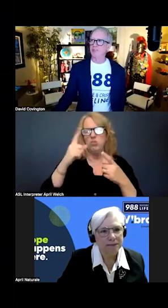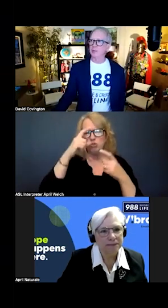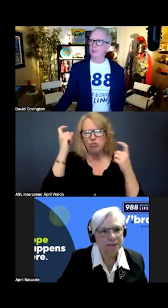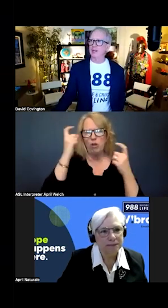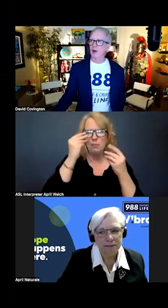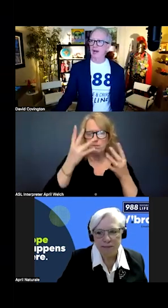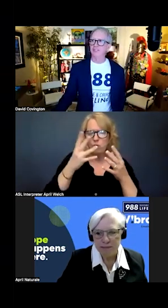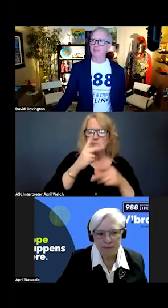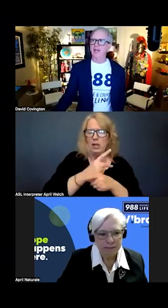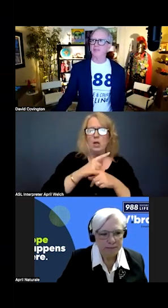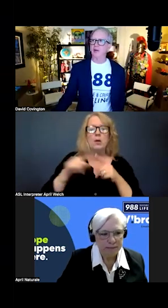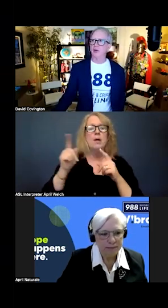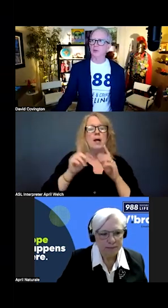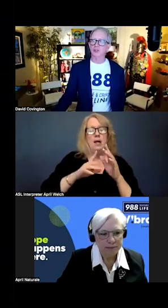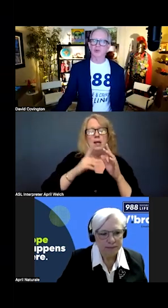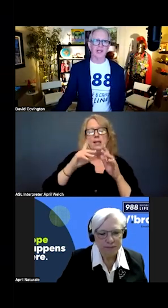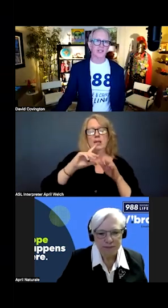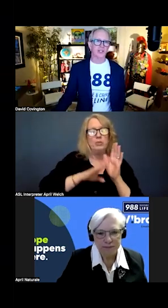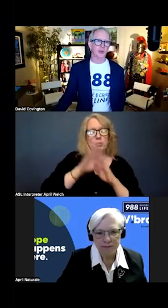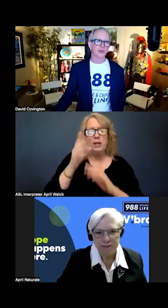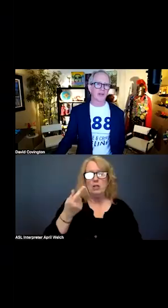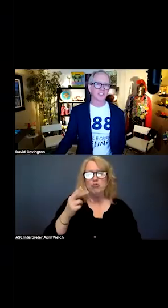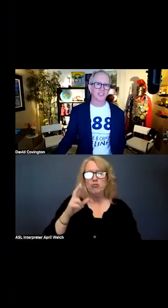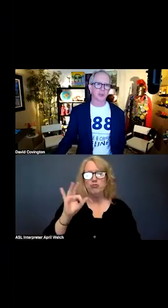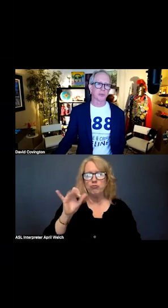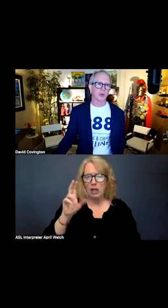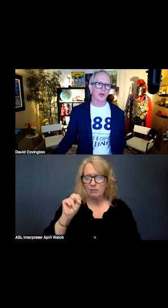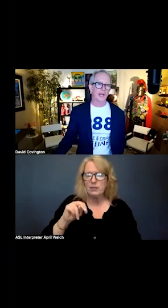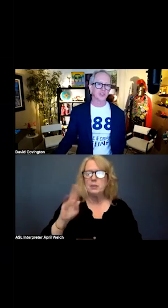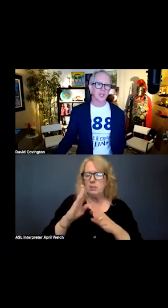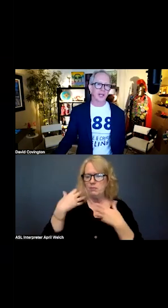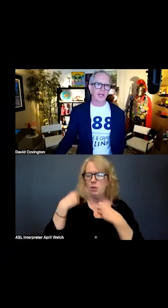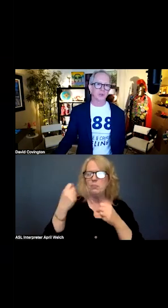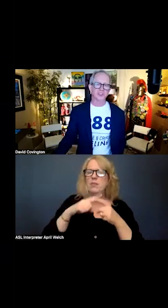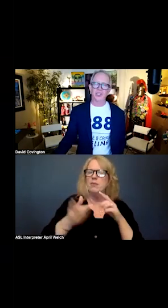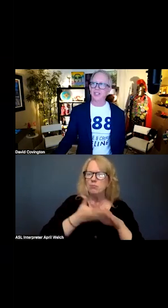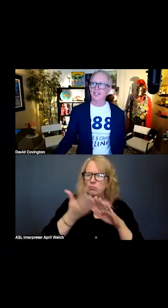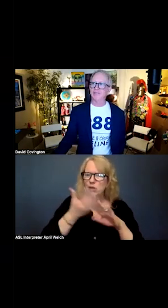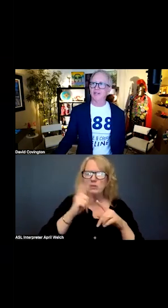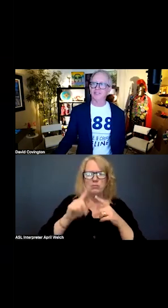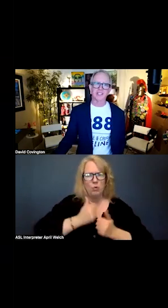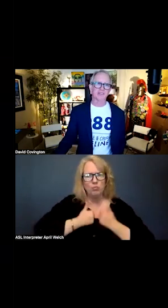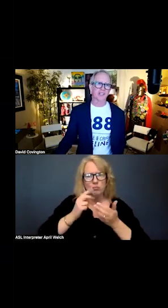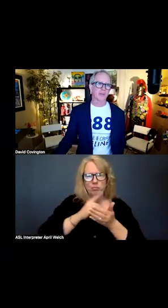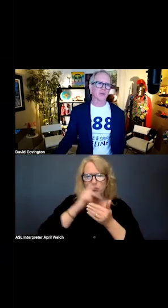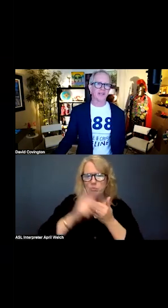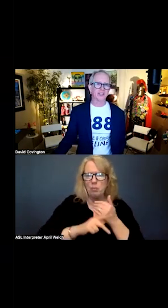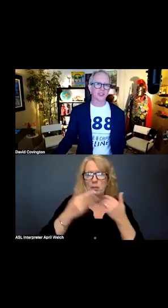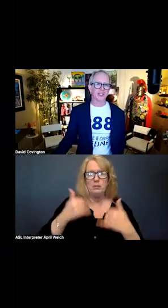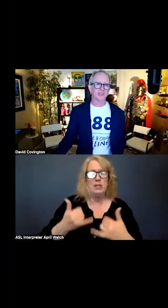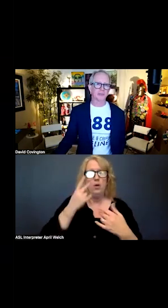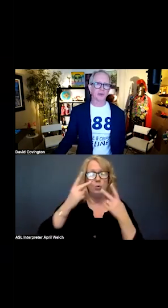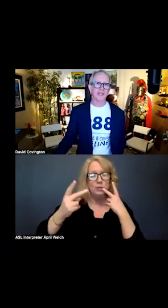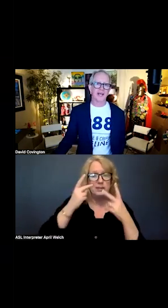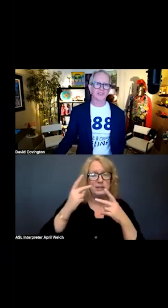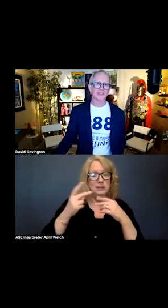was developed by Grafton Behavioral Health, which ran youth residential programs, and we're seeing a very significant number of